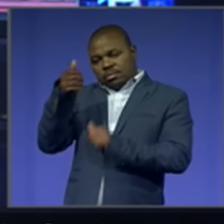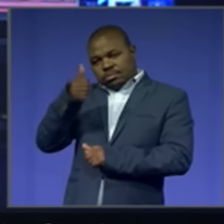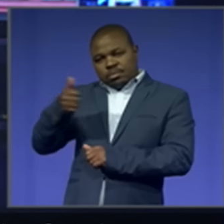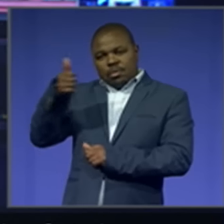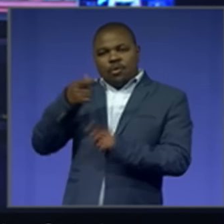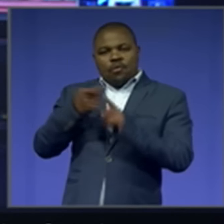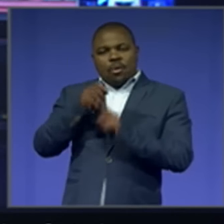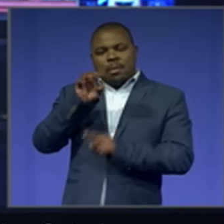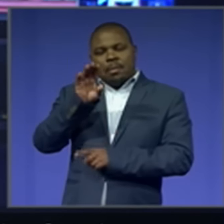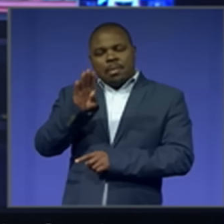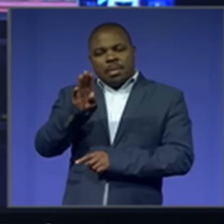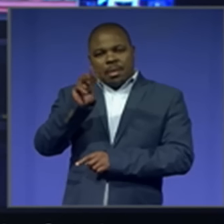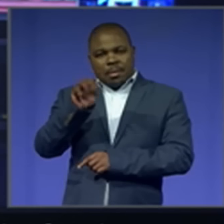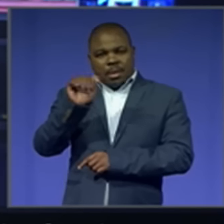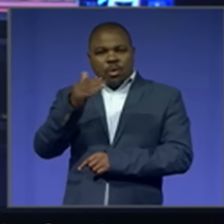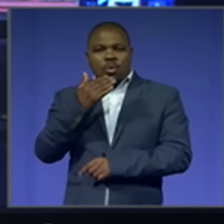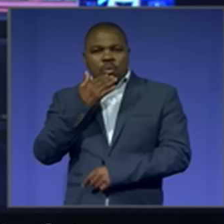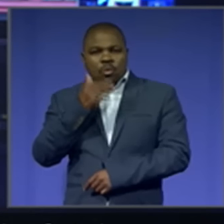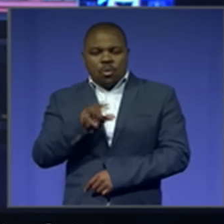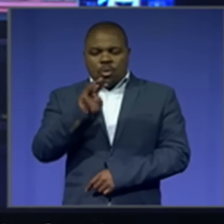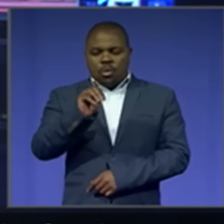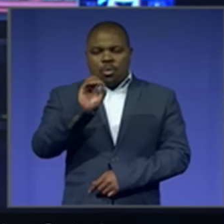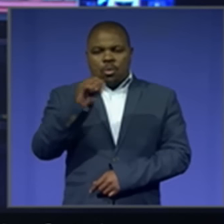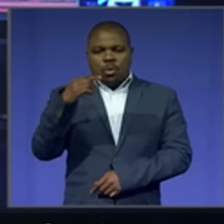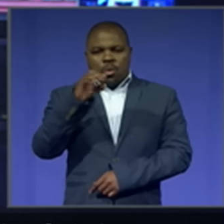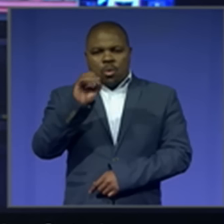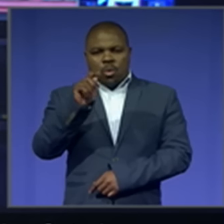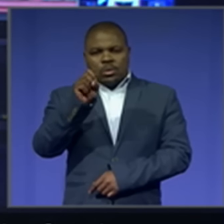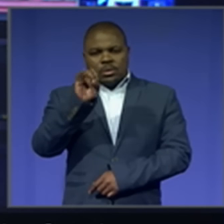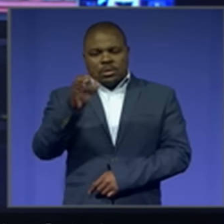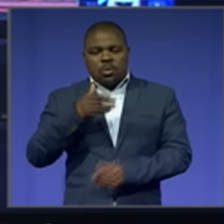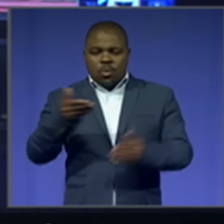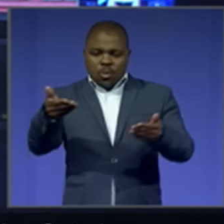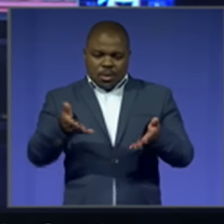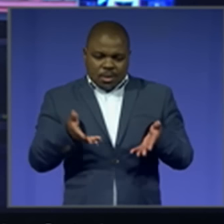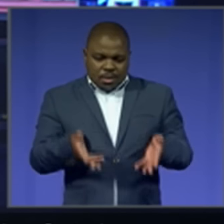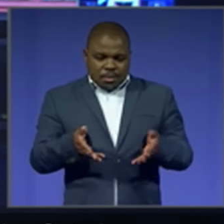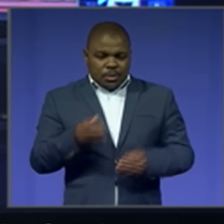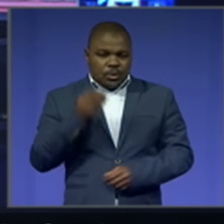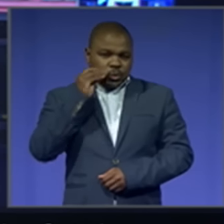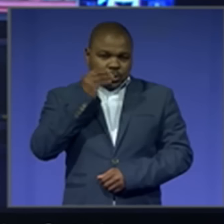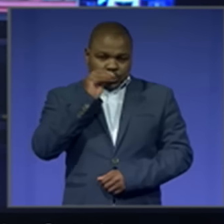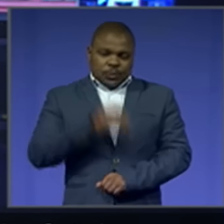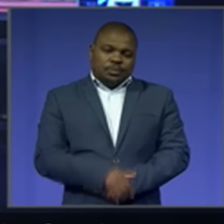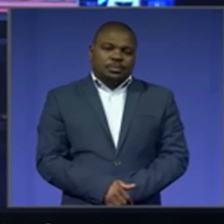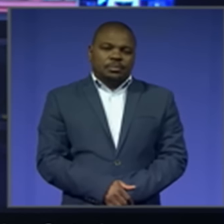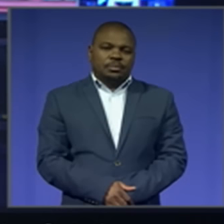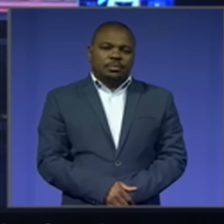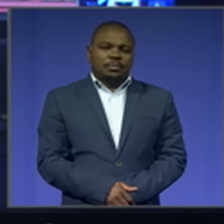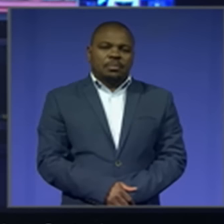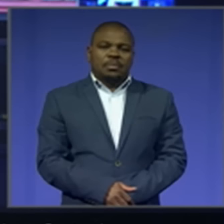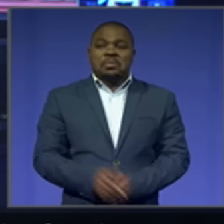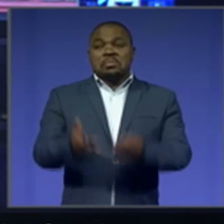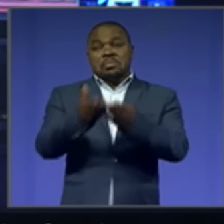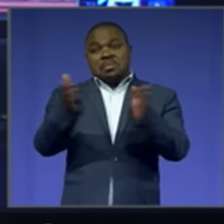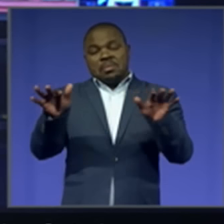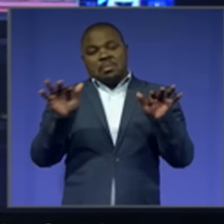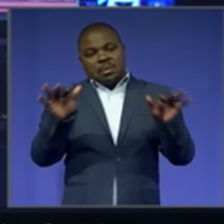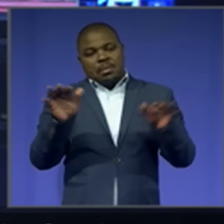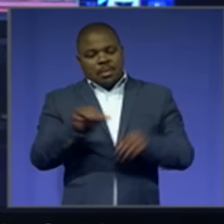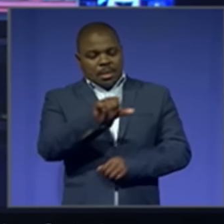ke Mmemme Mogotsi. Mme ere ke wa moela kwano ditabeng tsa Sesotho. Ke Ditaba mabedi